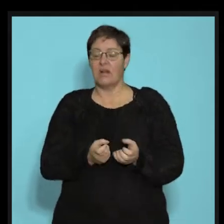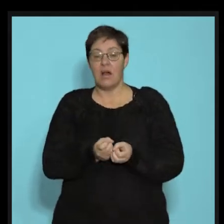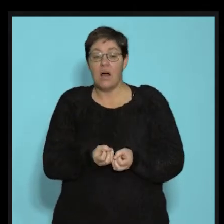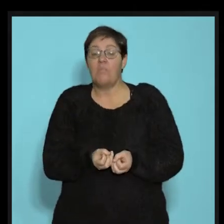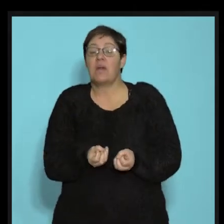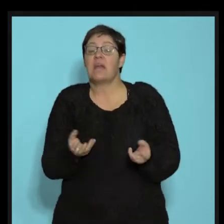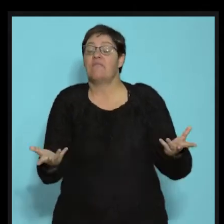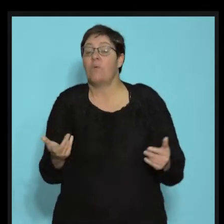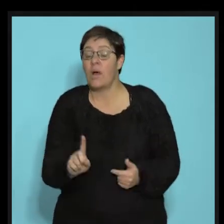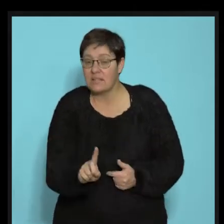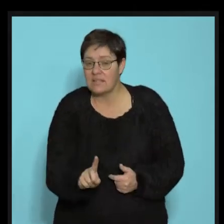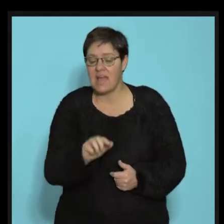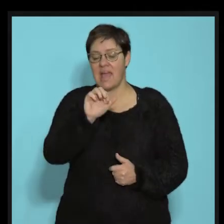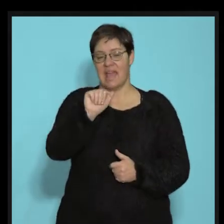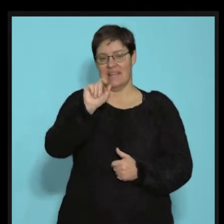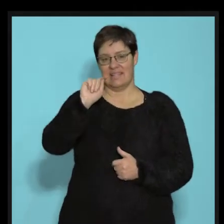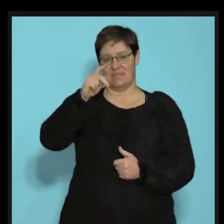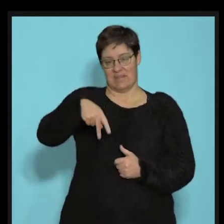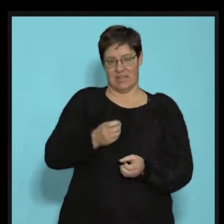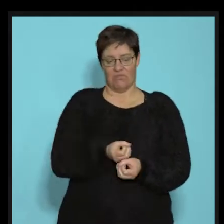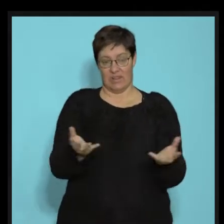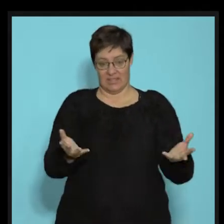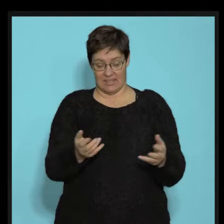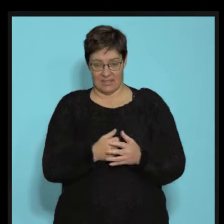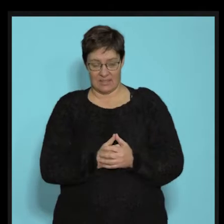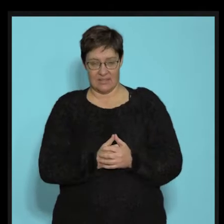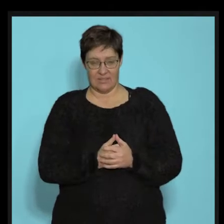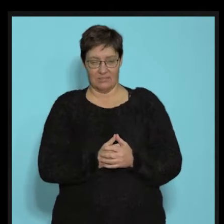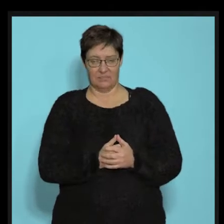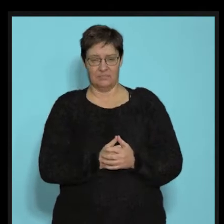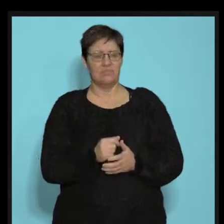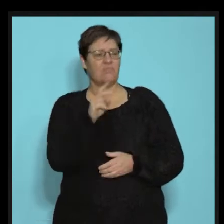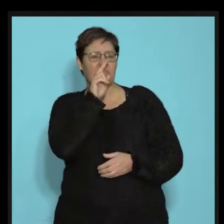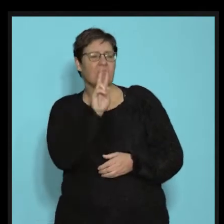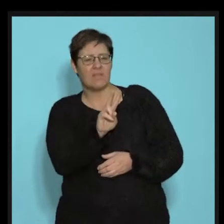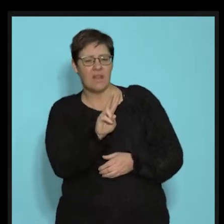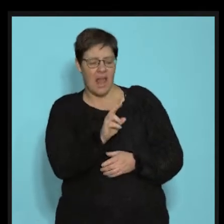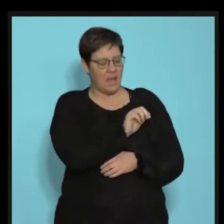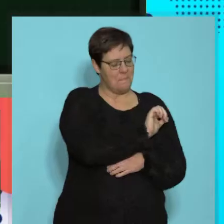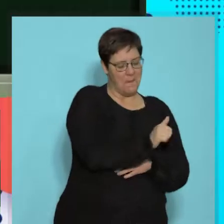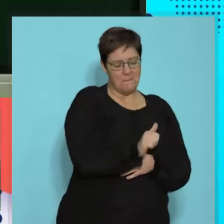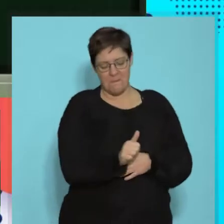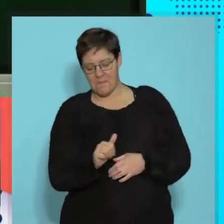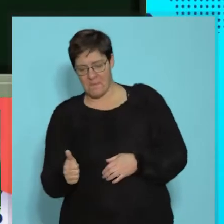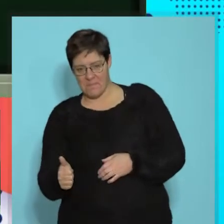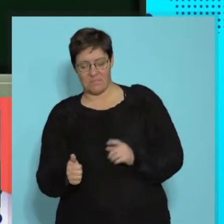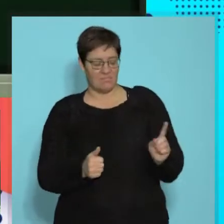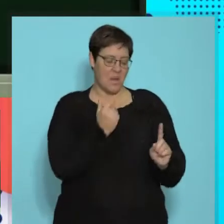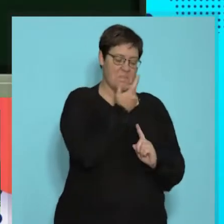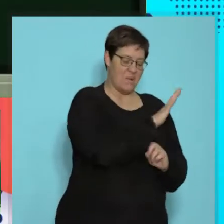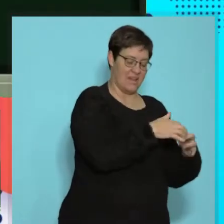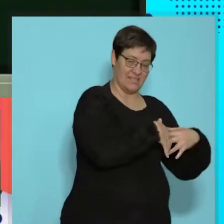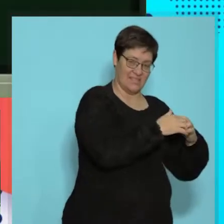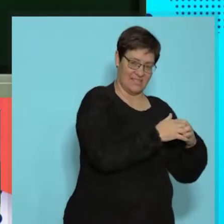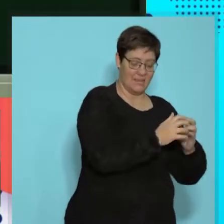it releases ATP. Now, if we have a look at, as I said, it's like a mini series. Chapter 1,